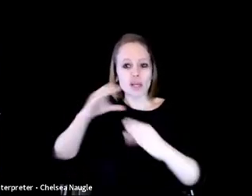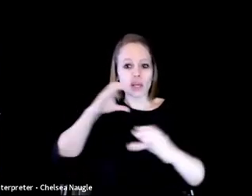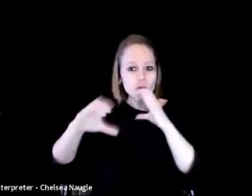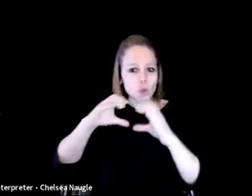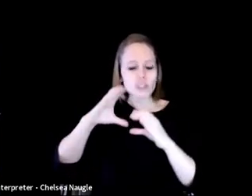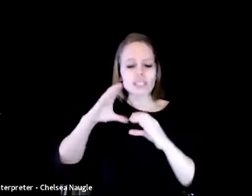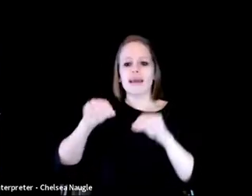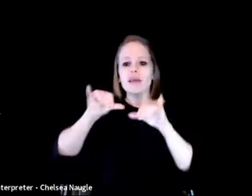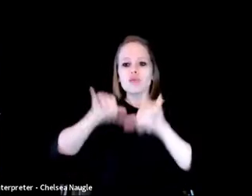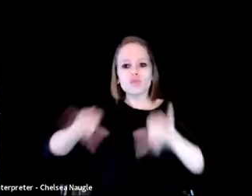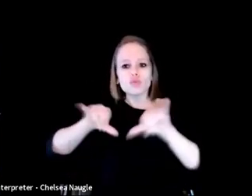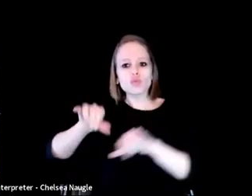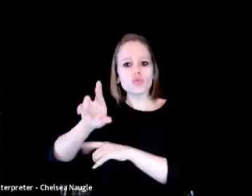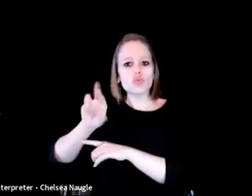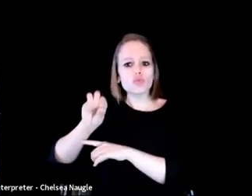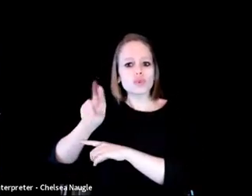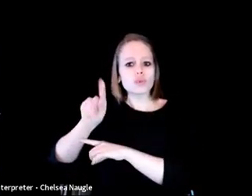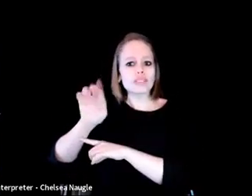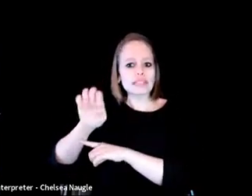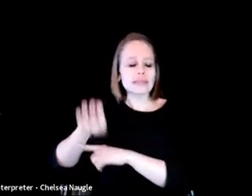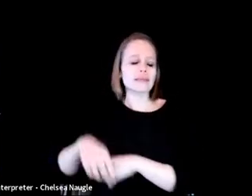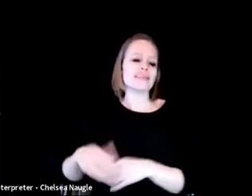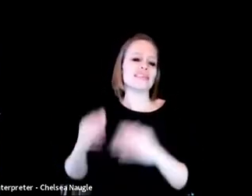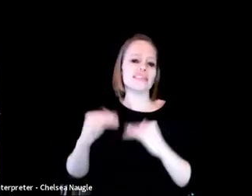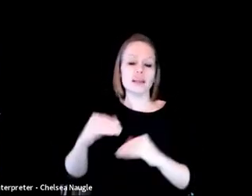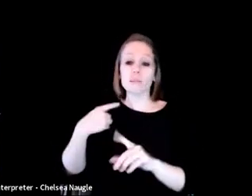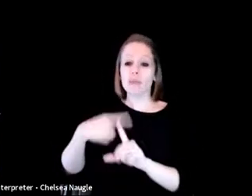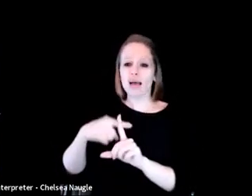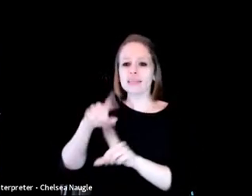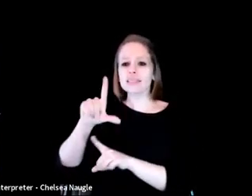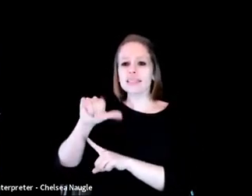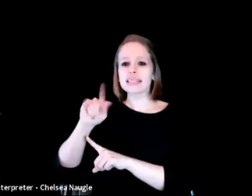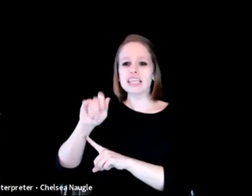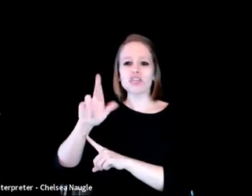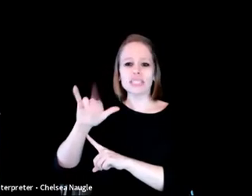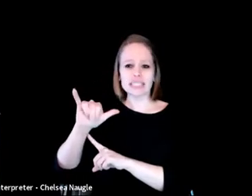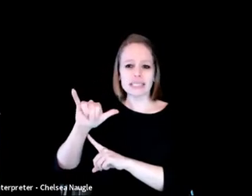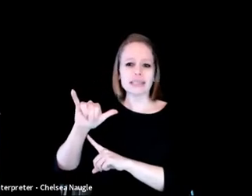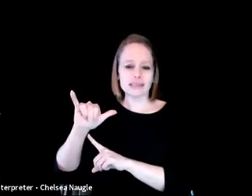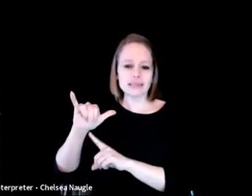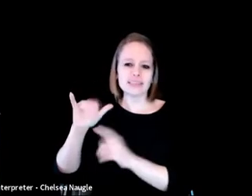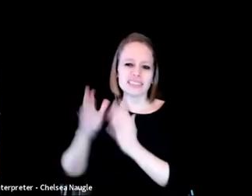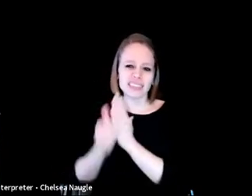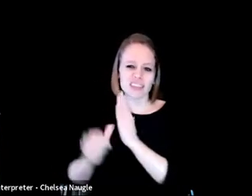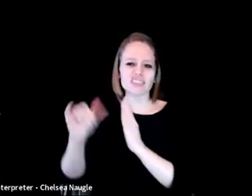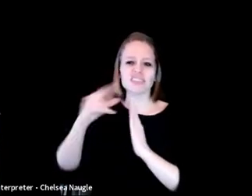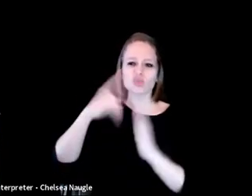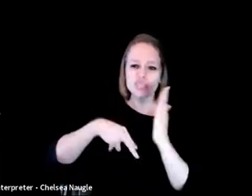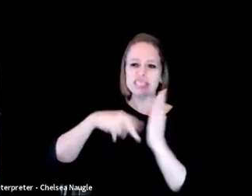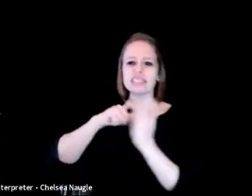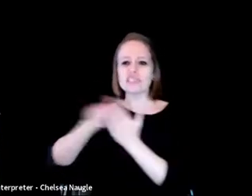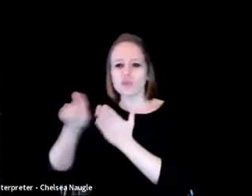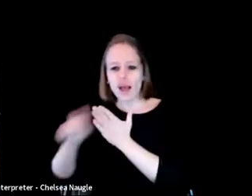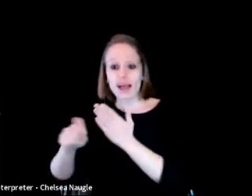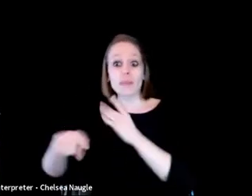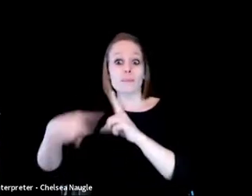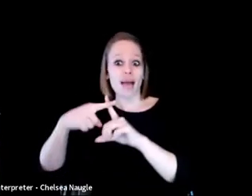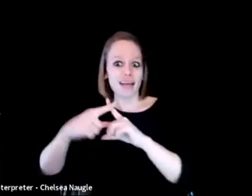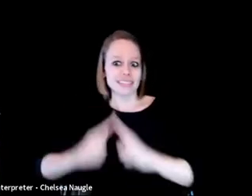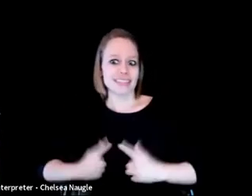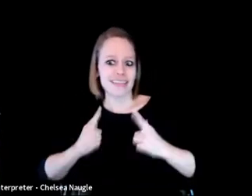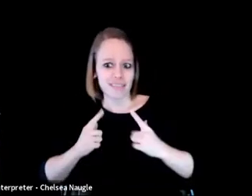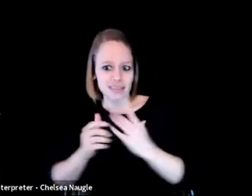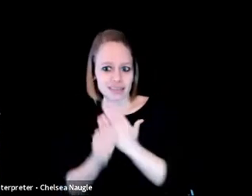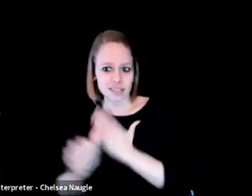of literacy curriculum, but also a lot of daily living skills. But I think Paul's a good example, and I